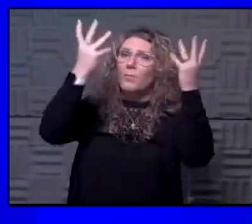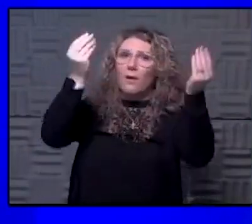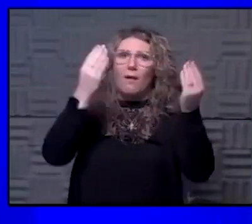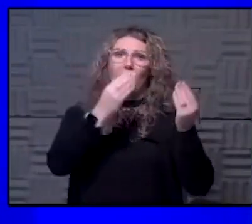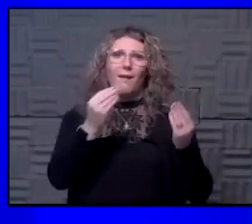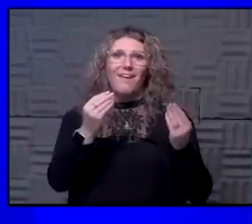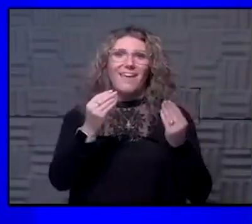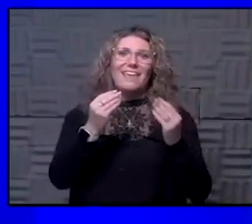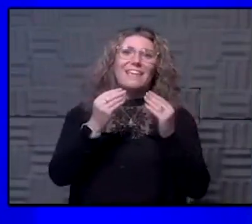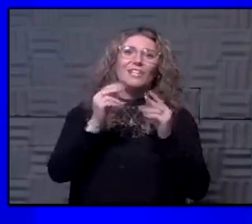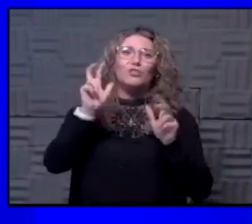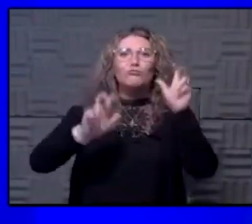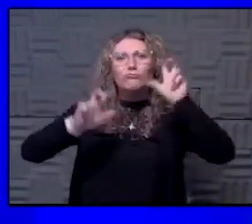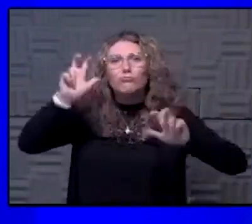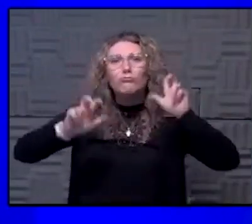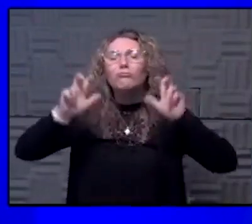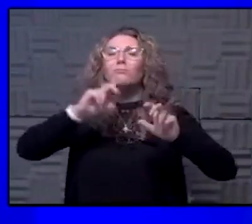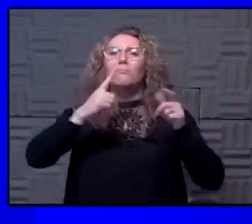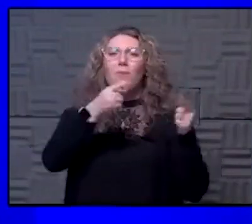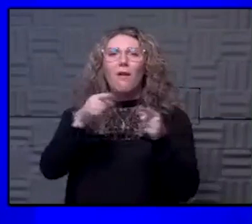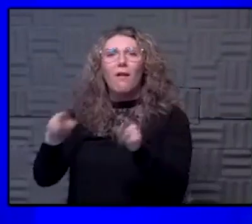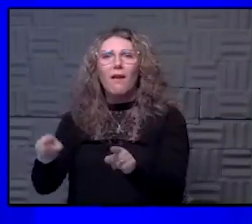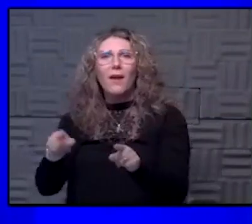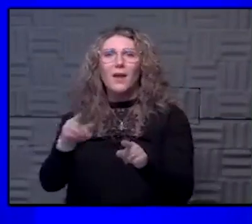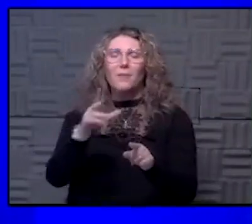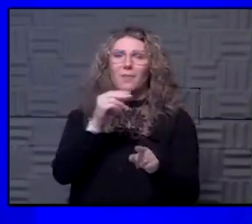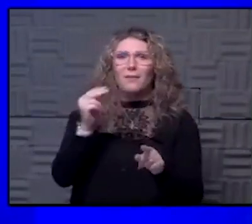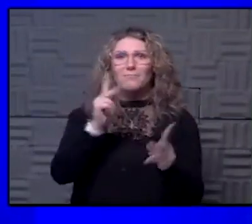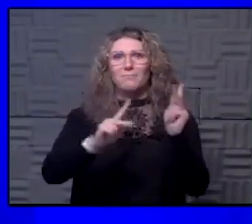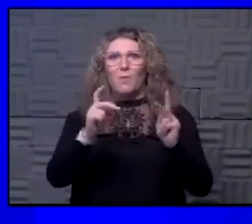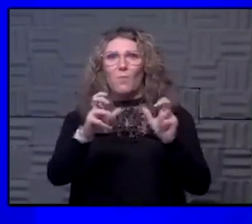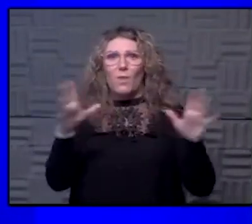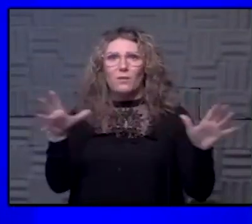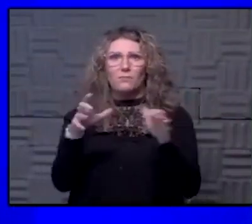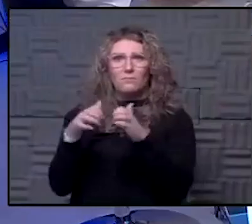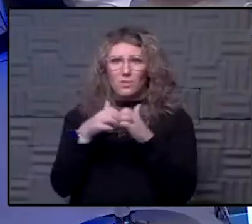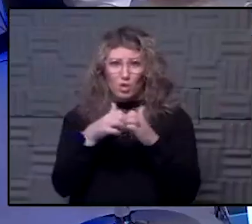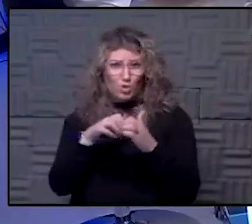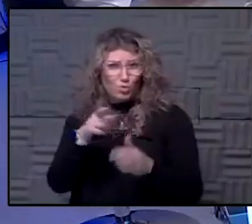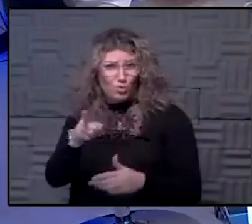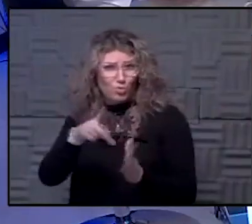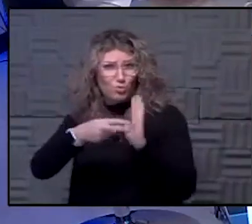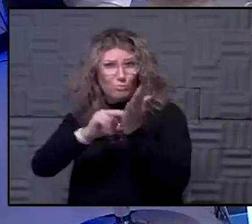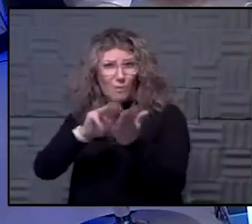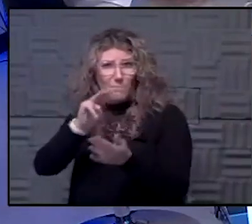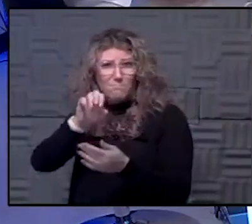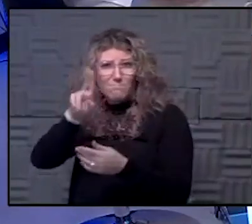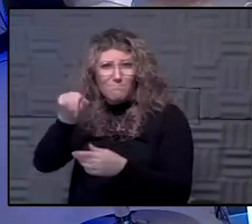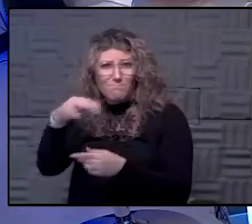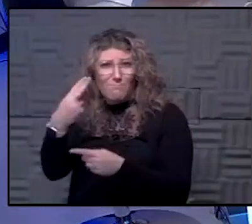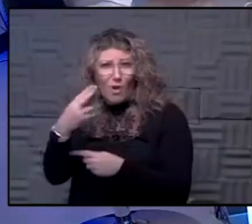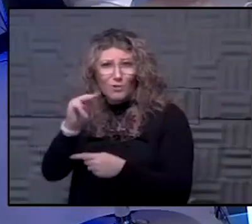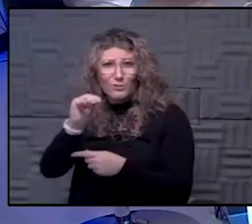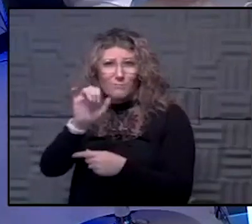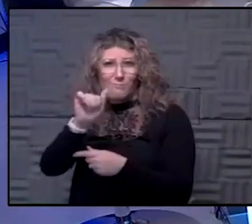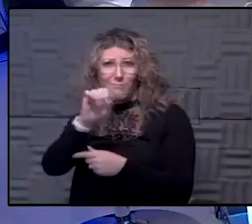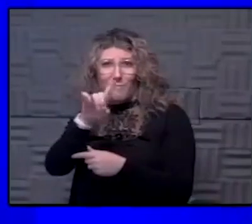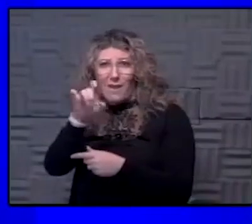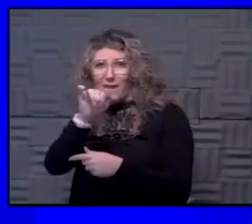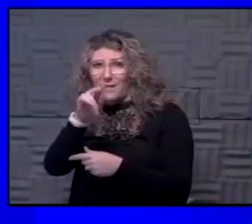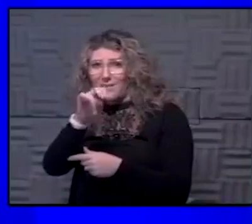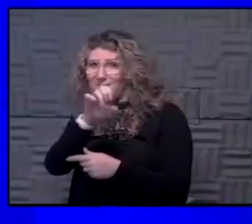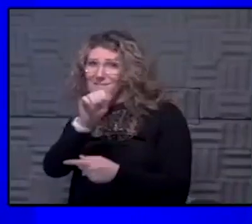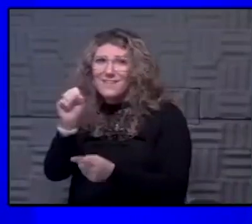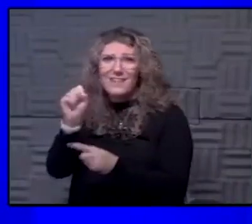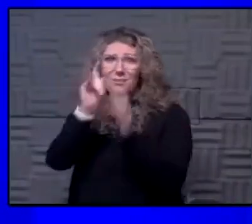the tournament's coming up, so people are going to want to get together. But if you we mean can March Madness? I'm thinking. Yeah. You